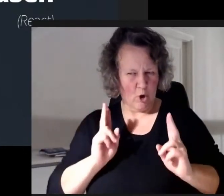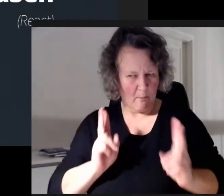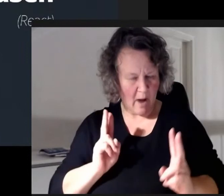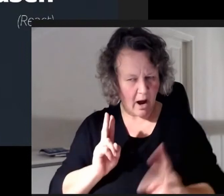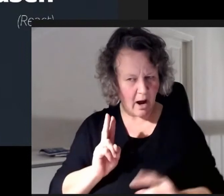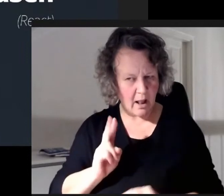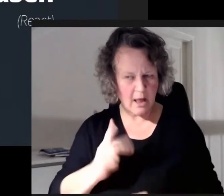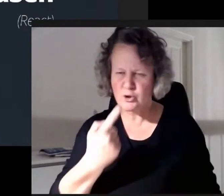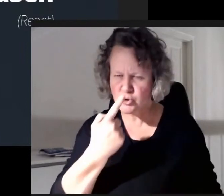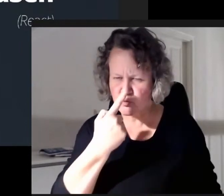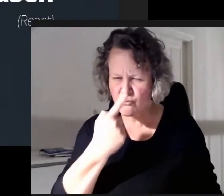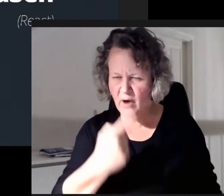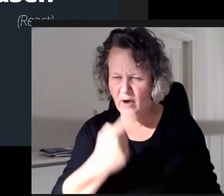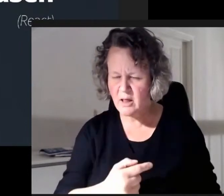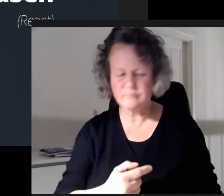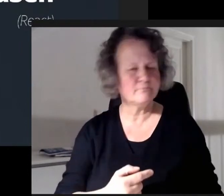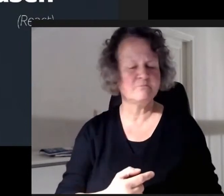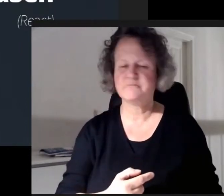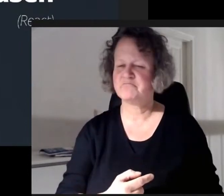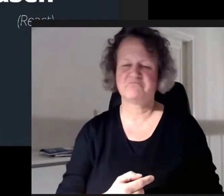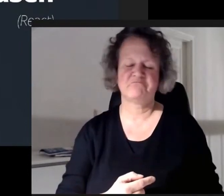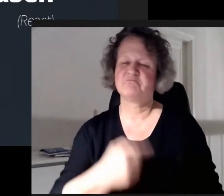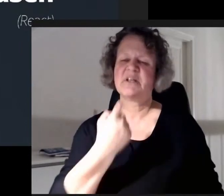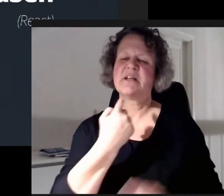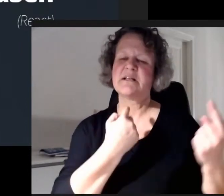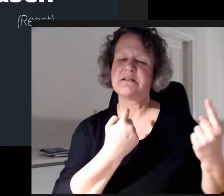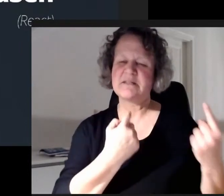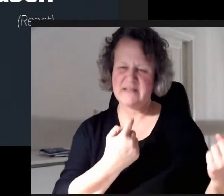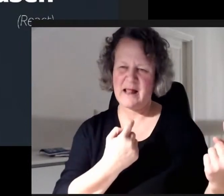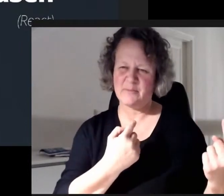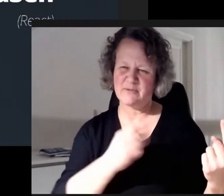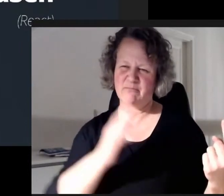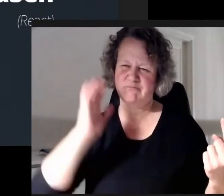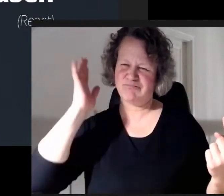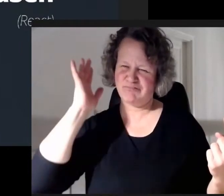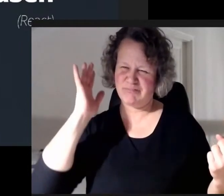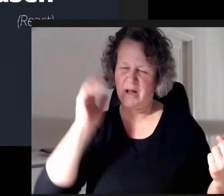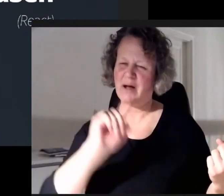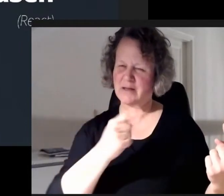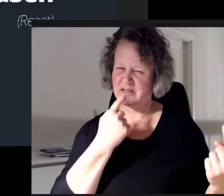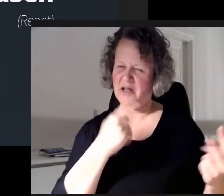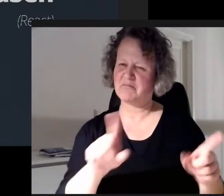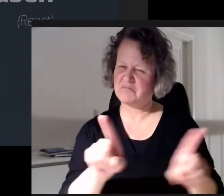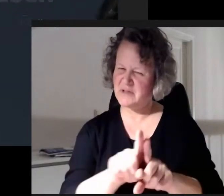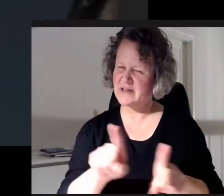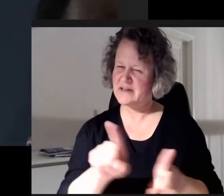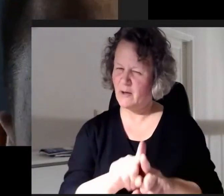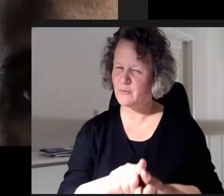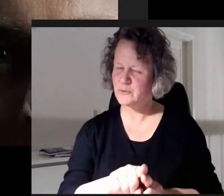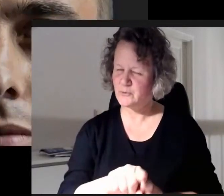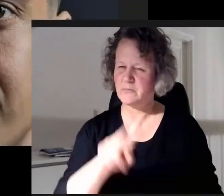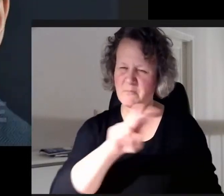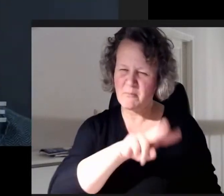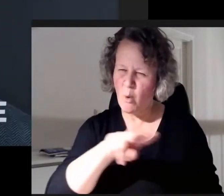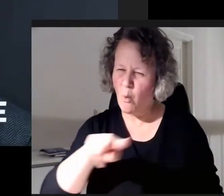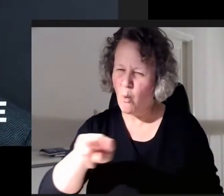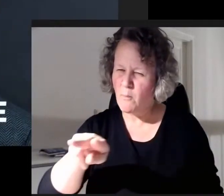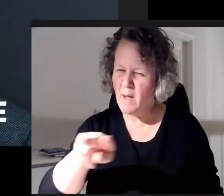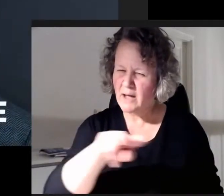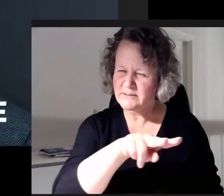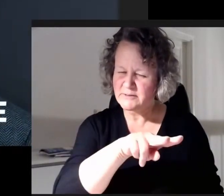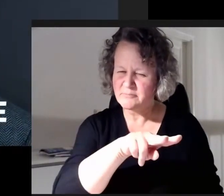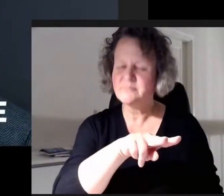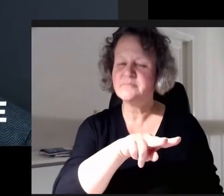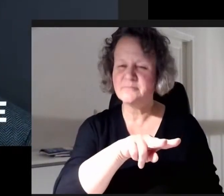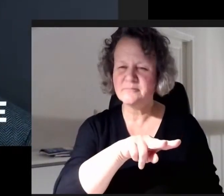is this normal or was it a coincidence? And he said, well, he is also observing this because the people,